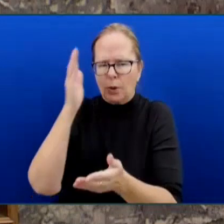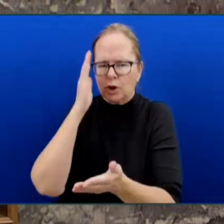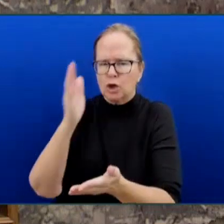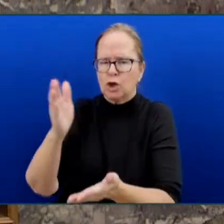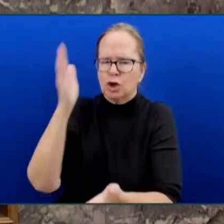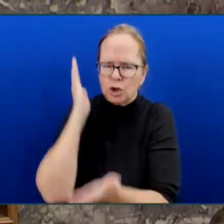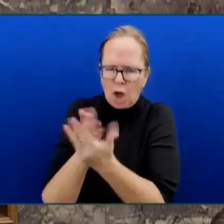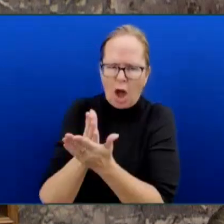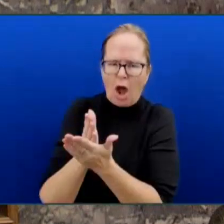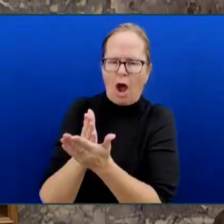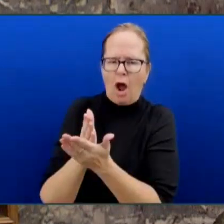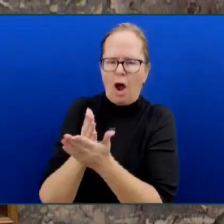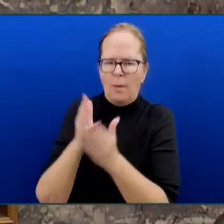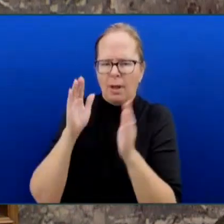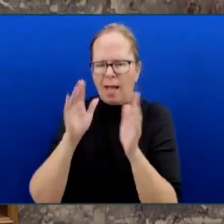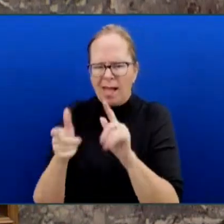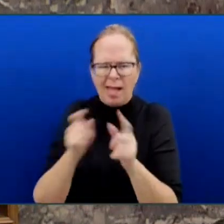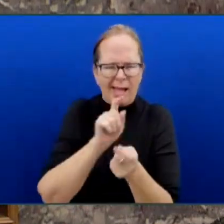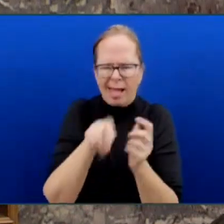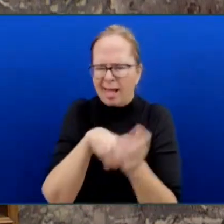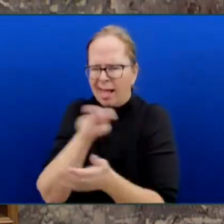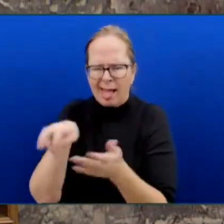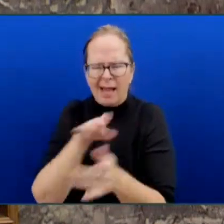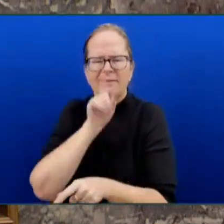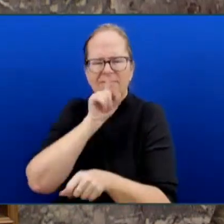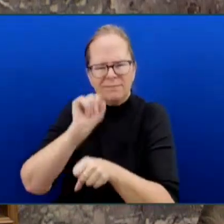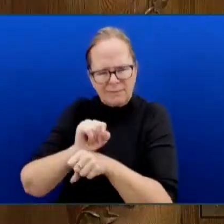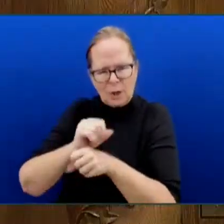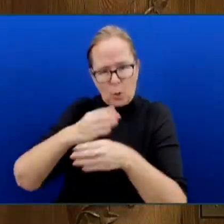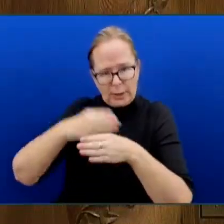for British Columbians?